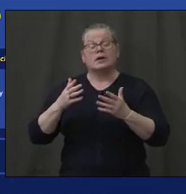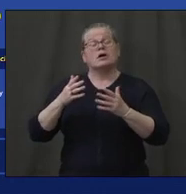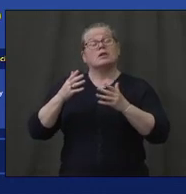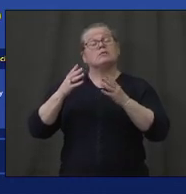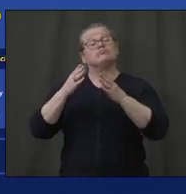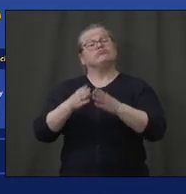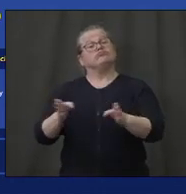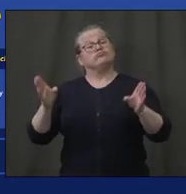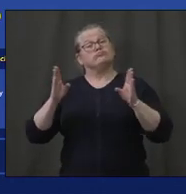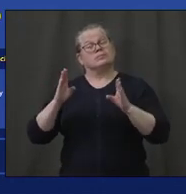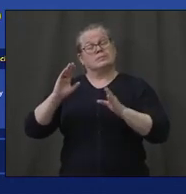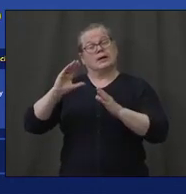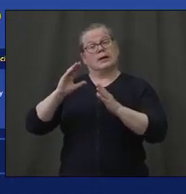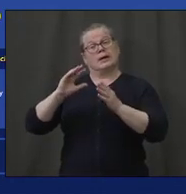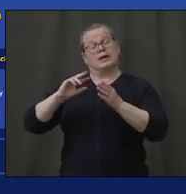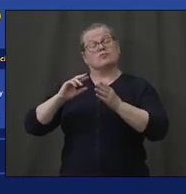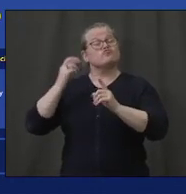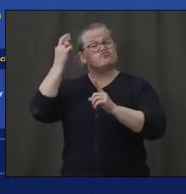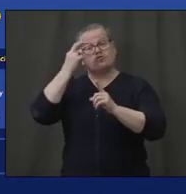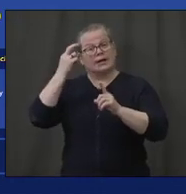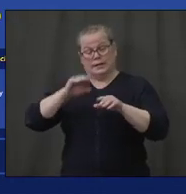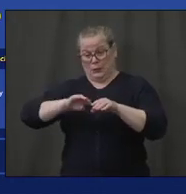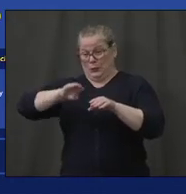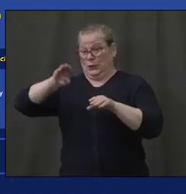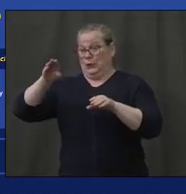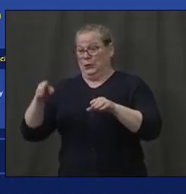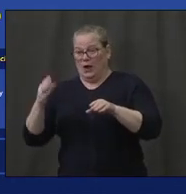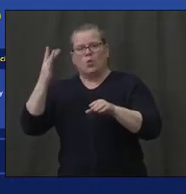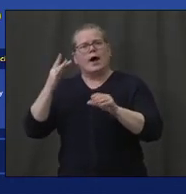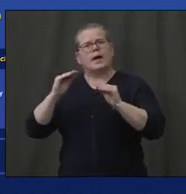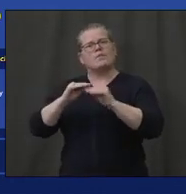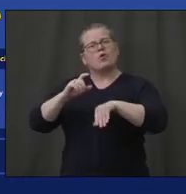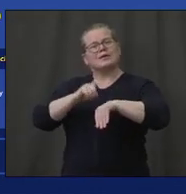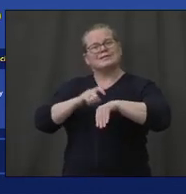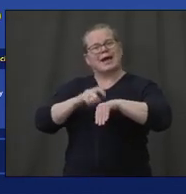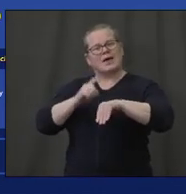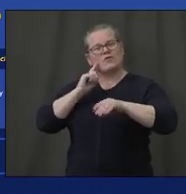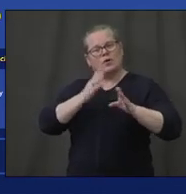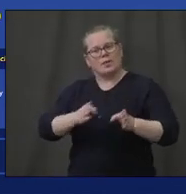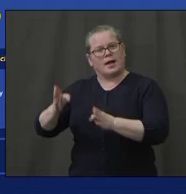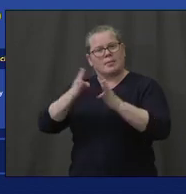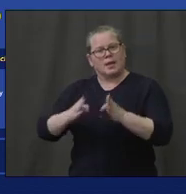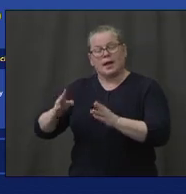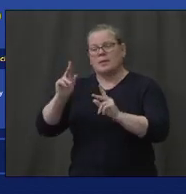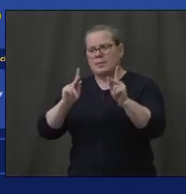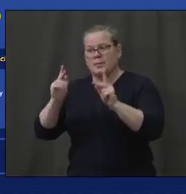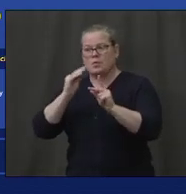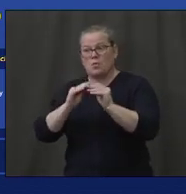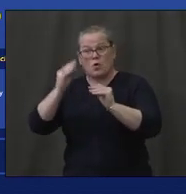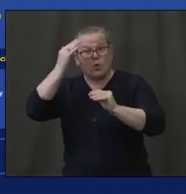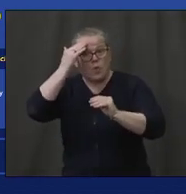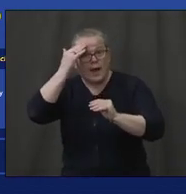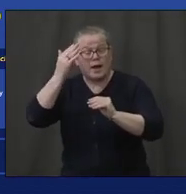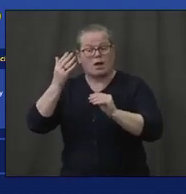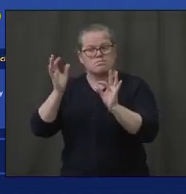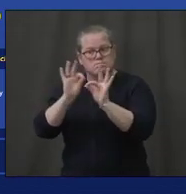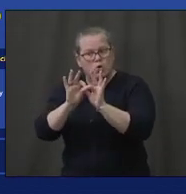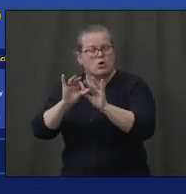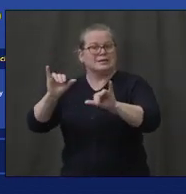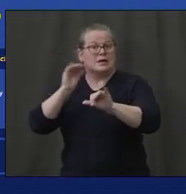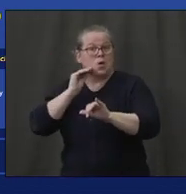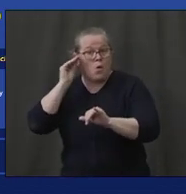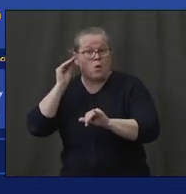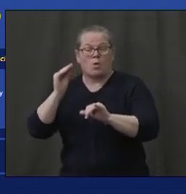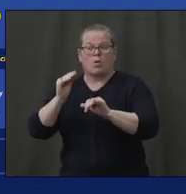reflects a little bit more time for planning, a little more conscientious, perhaps on social distancing, but most importantly, lower population